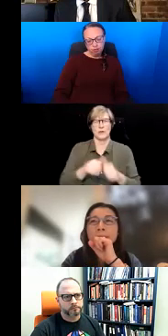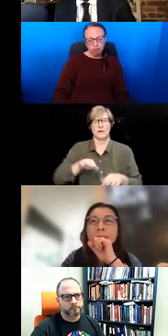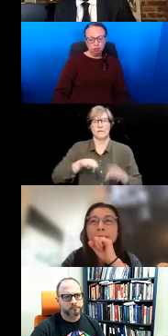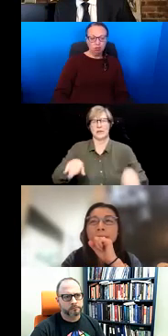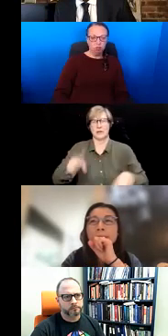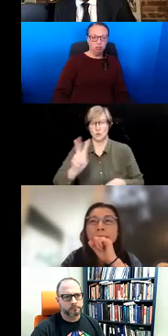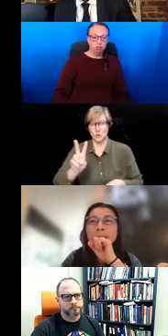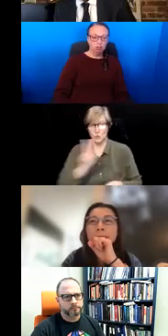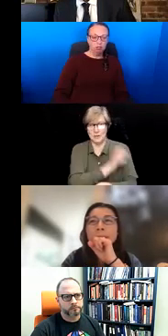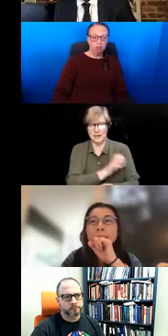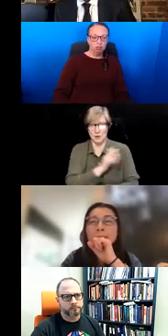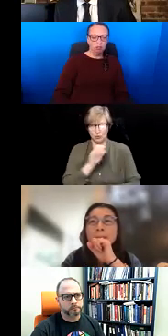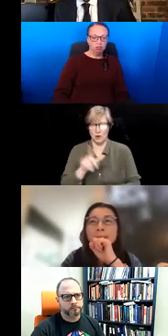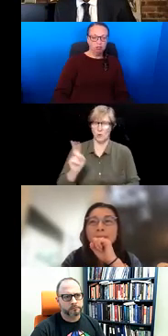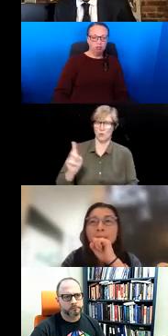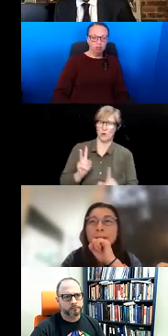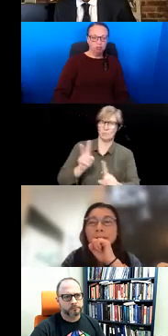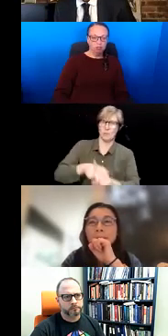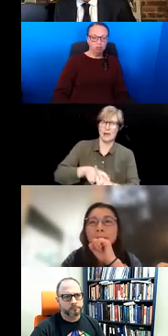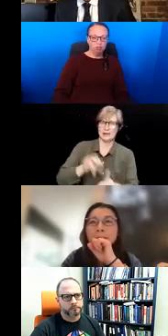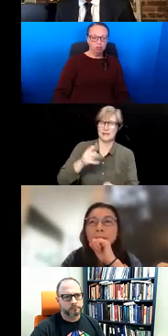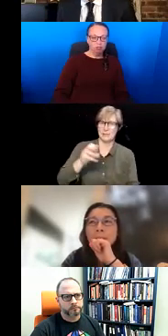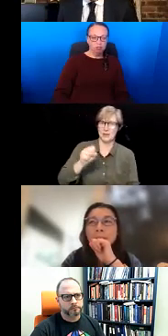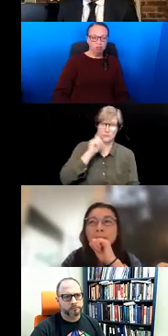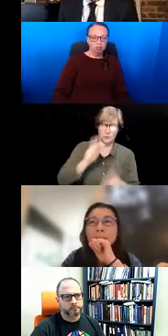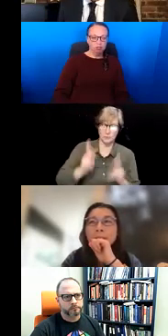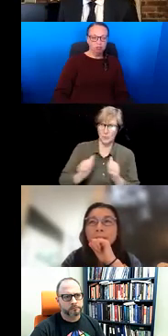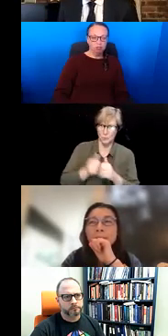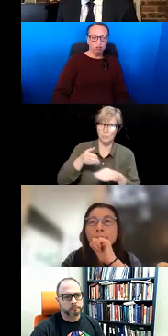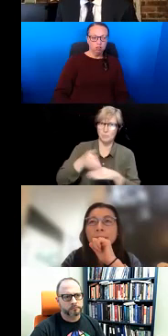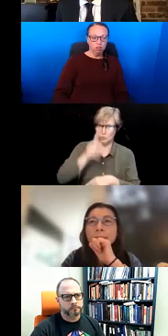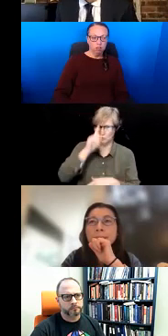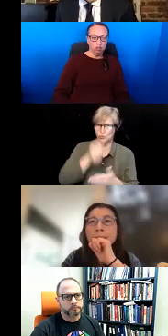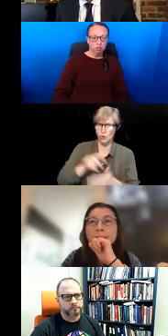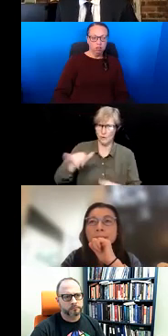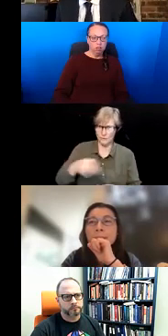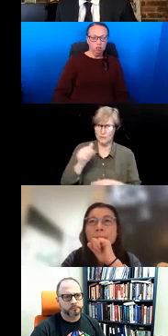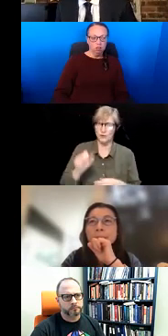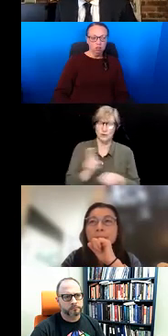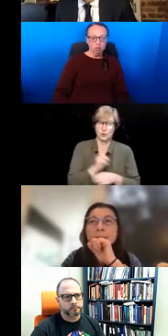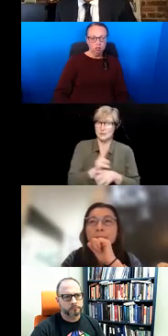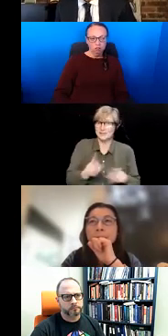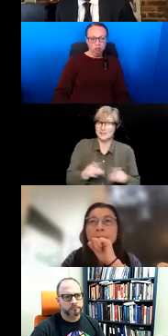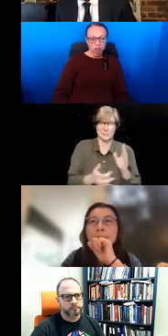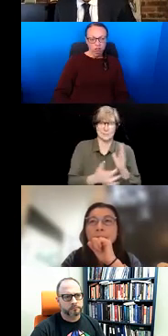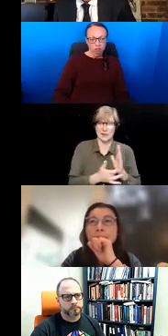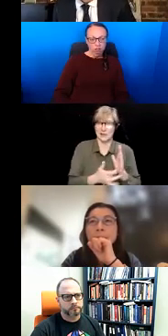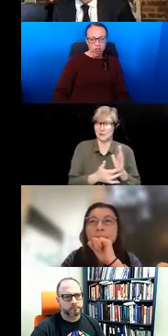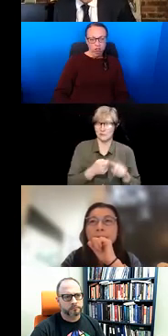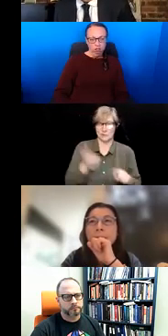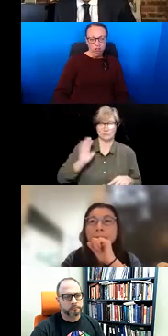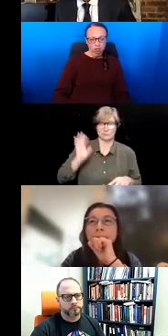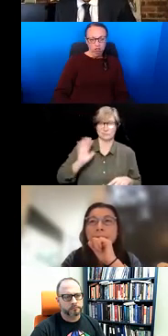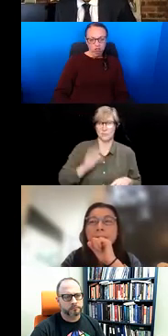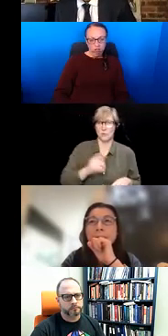we're applying TMS to individuals with chronic post-stroke aphasia using the same methodology that we employed in our early TMS studies. So 1